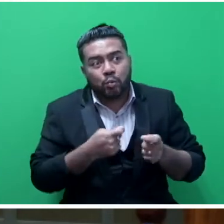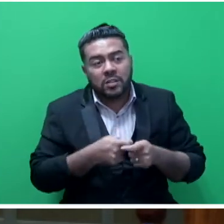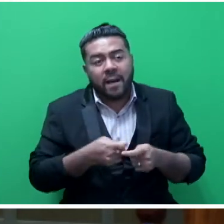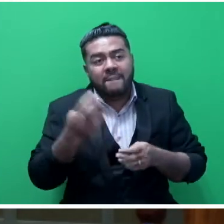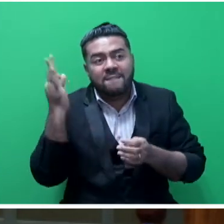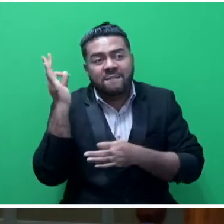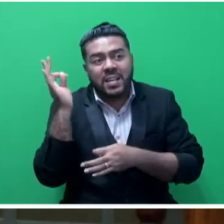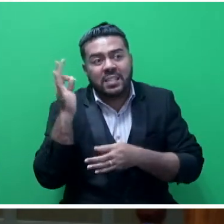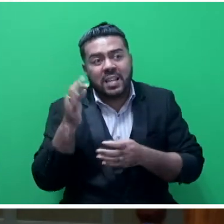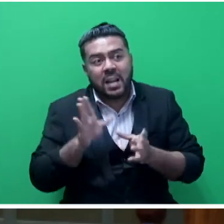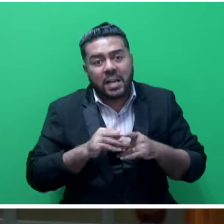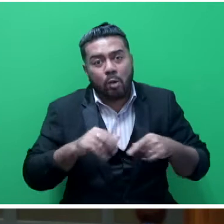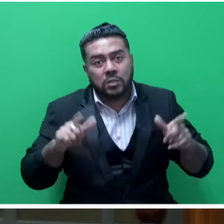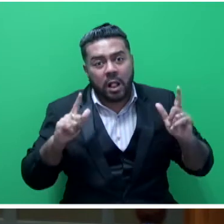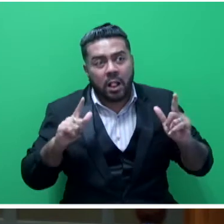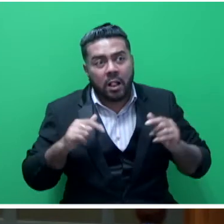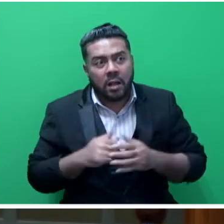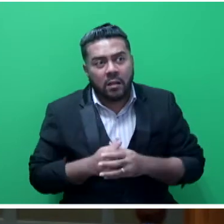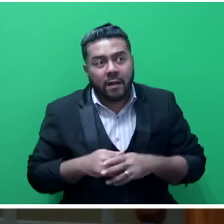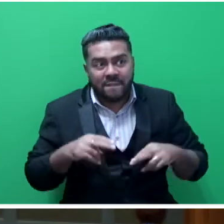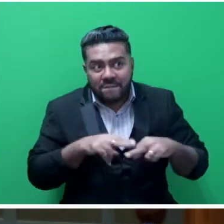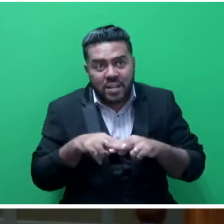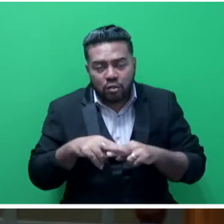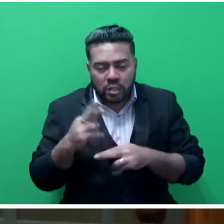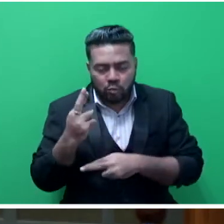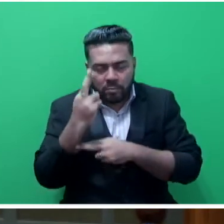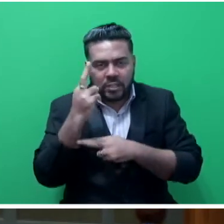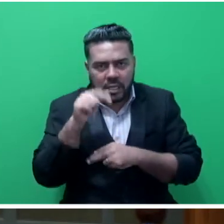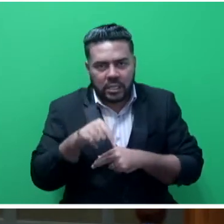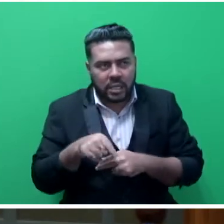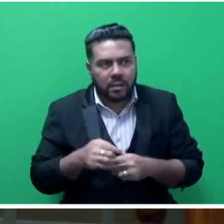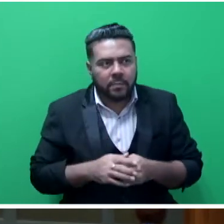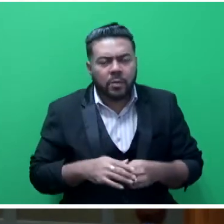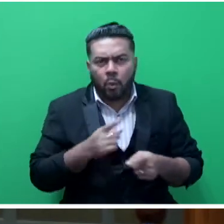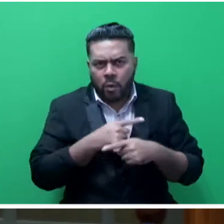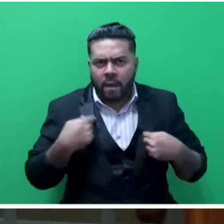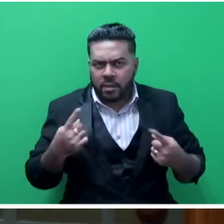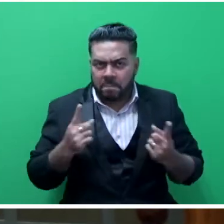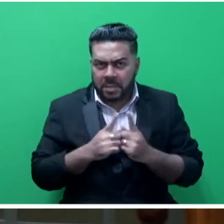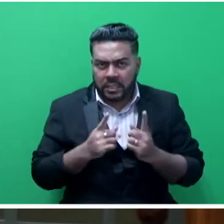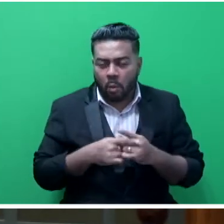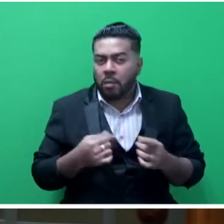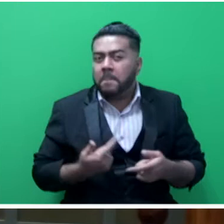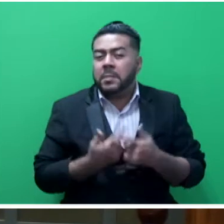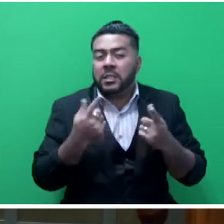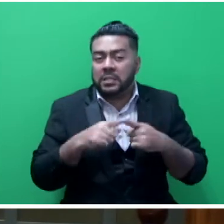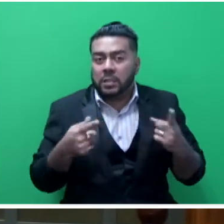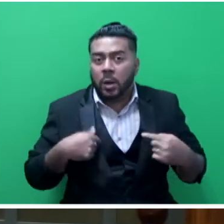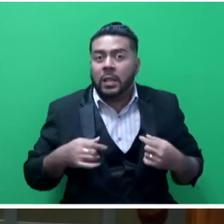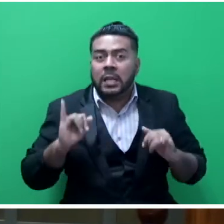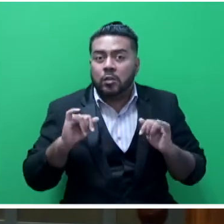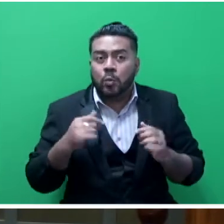Council. Fiji is represented on that council. So we had a meeting, and one of the biggest things that is an issue at the